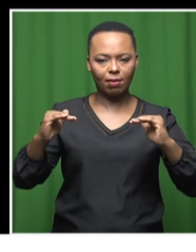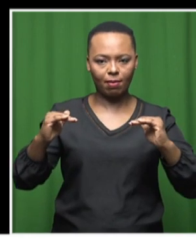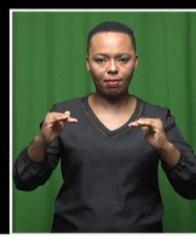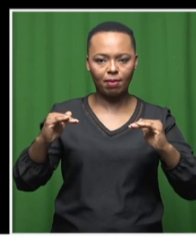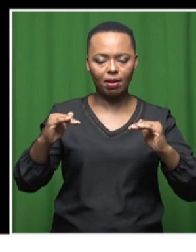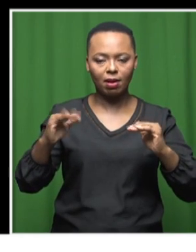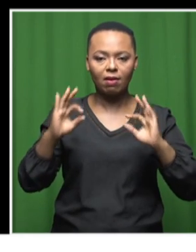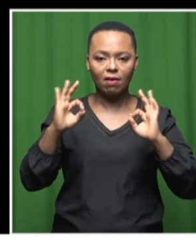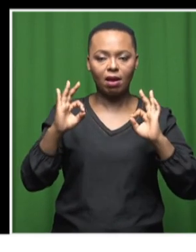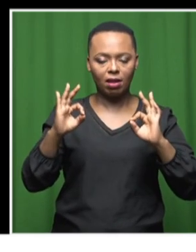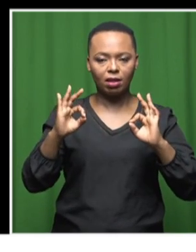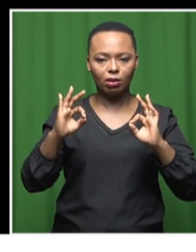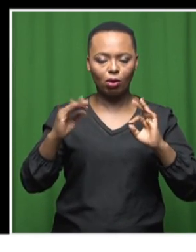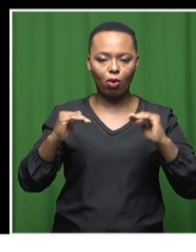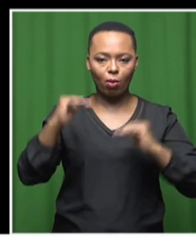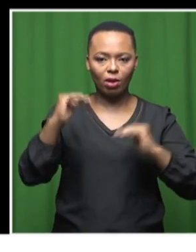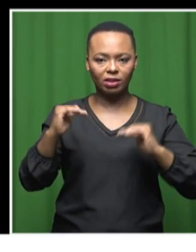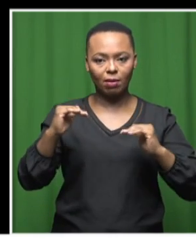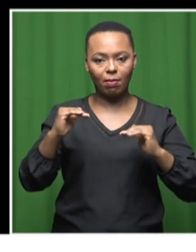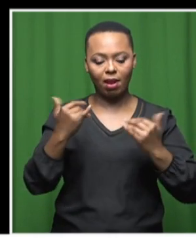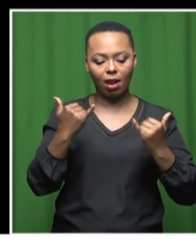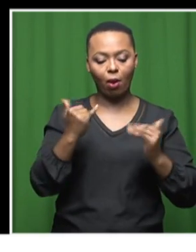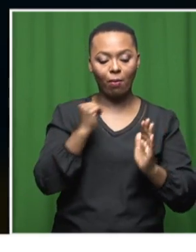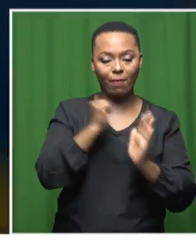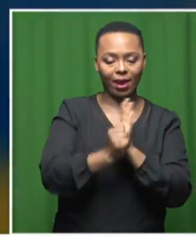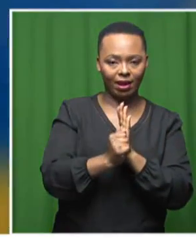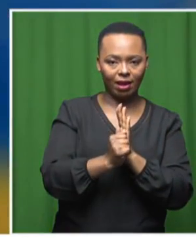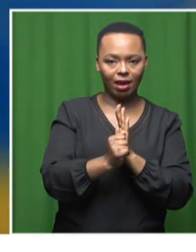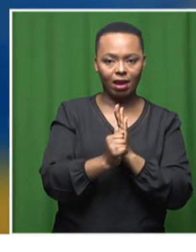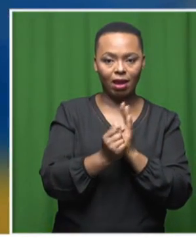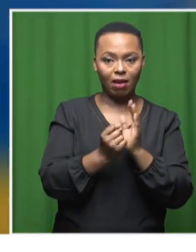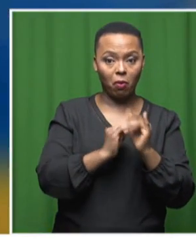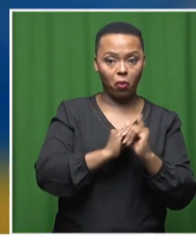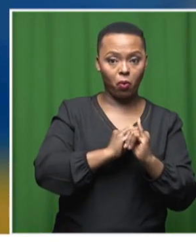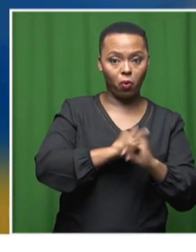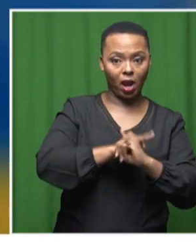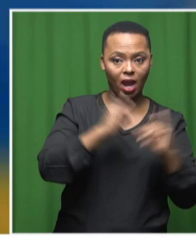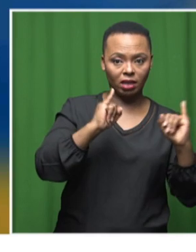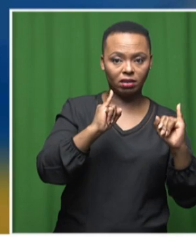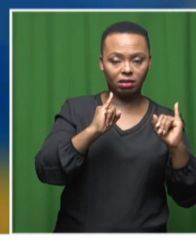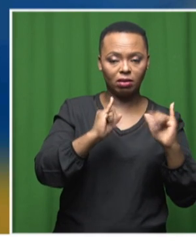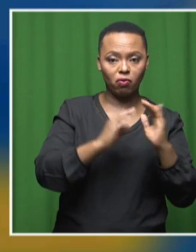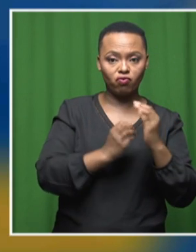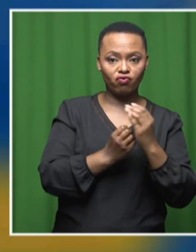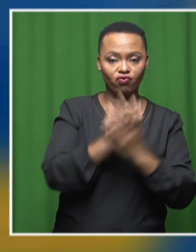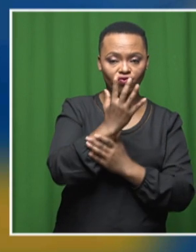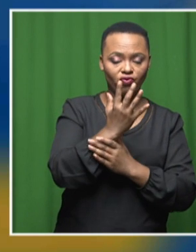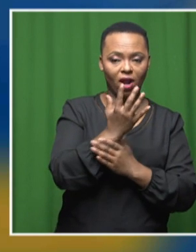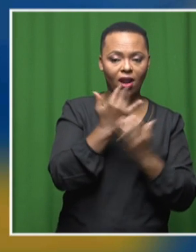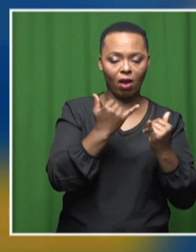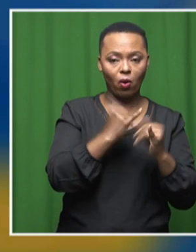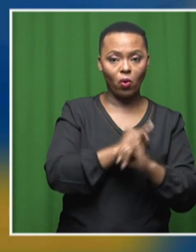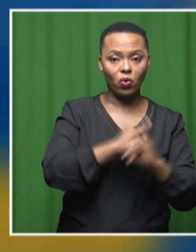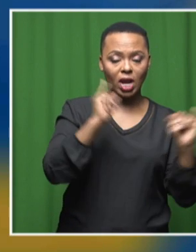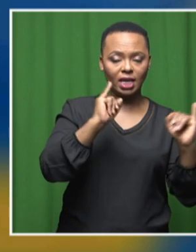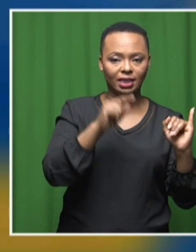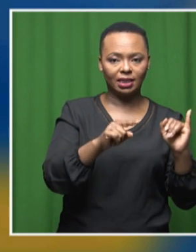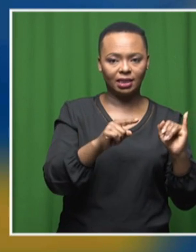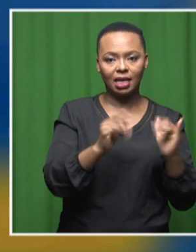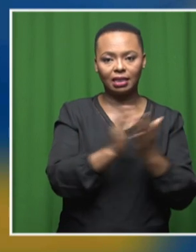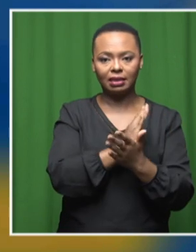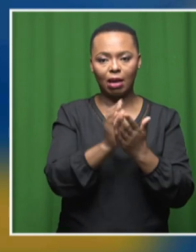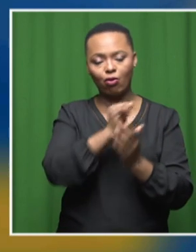the growths that we see, especially in murder, which is a reliable trend, and attempted murder and some of our